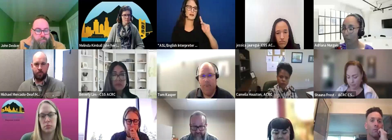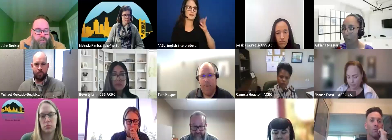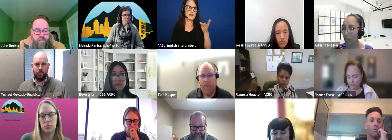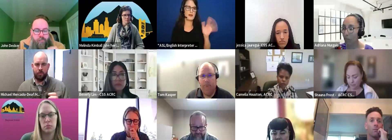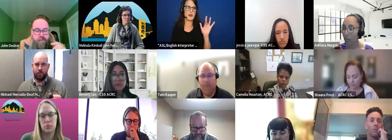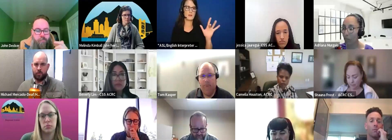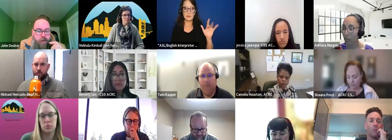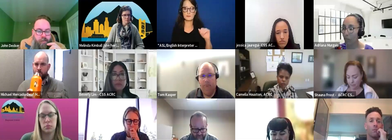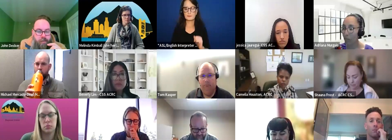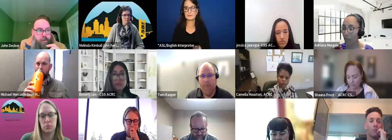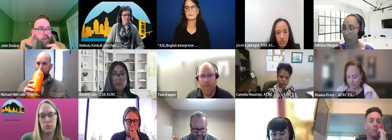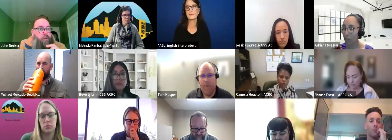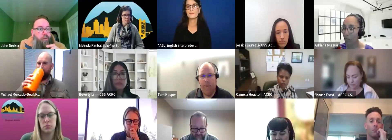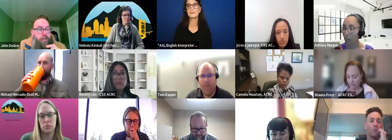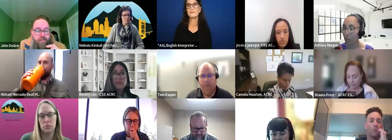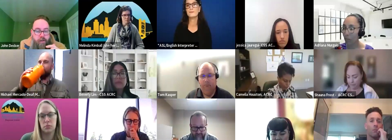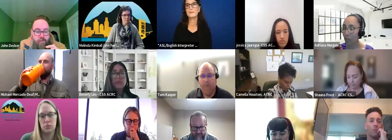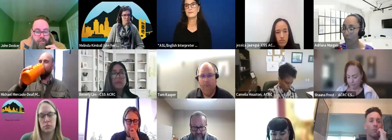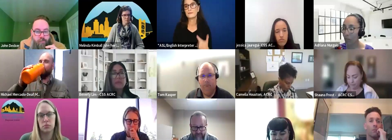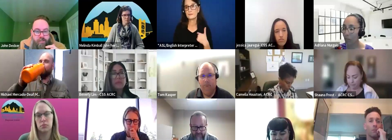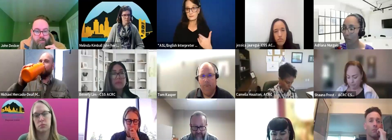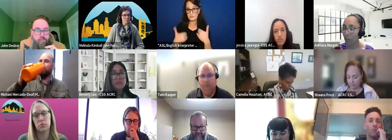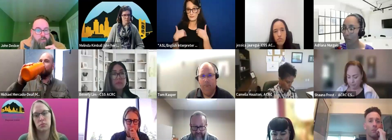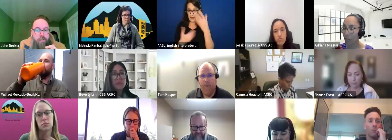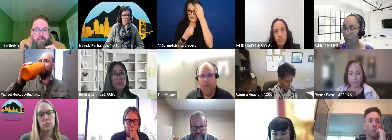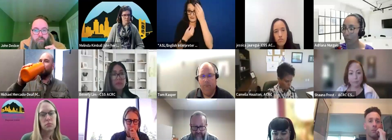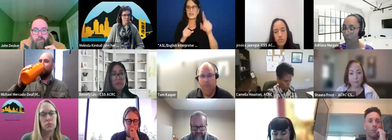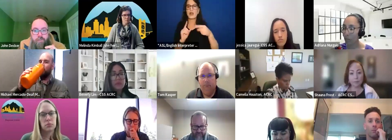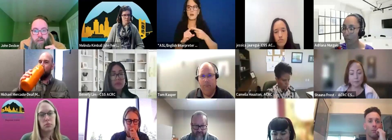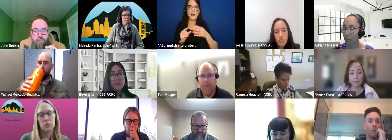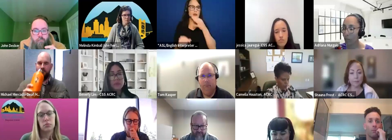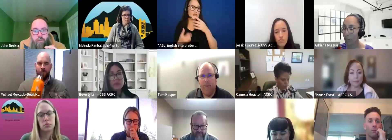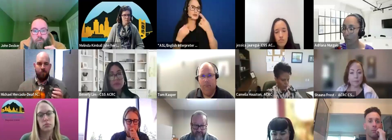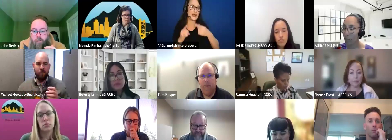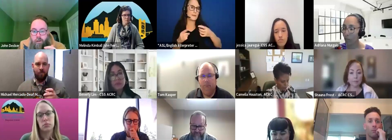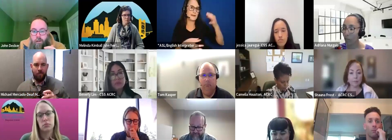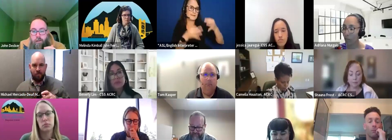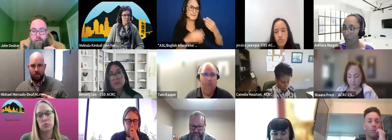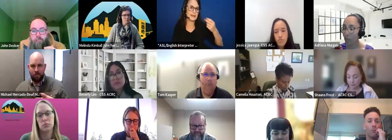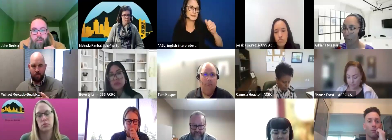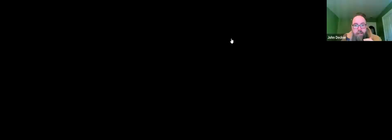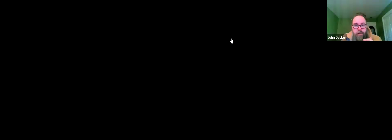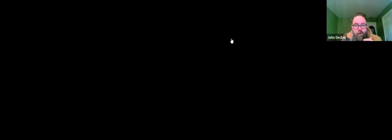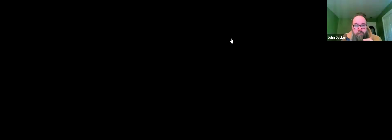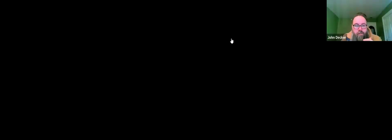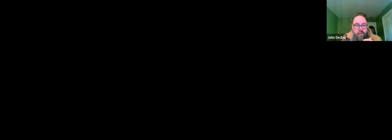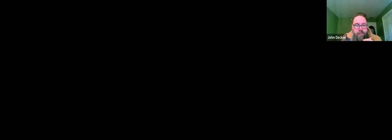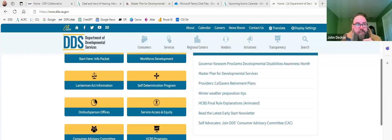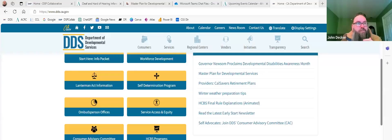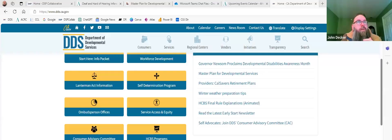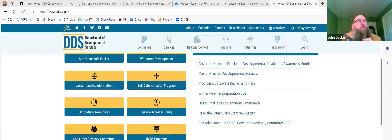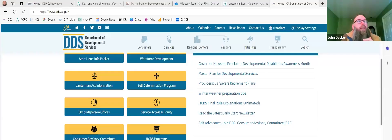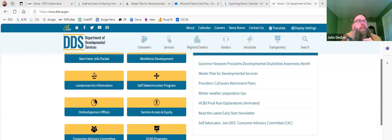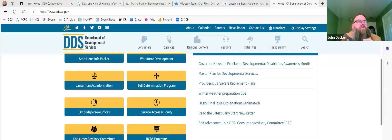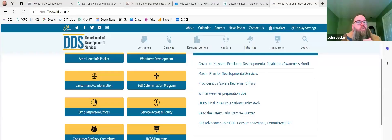I have the information about the upcoming hearing, and so I do want to share my screen real quickly. So folks that want to be more politically involved in